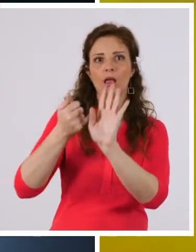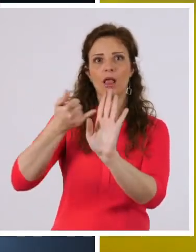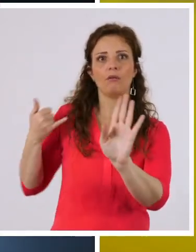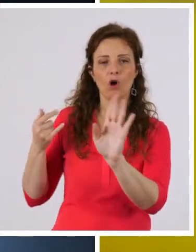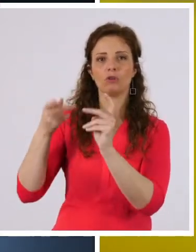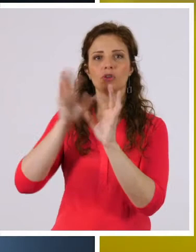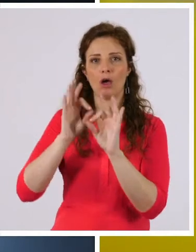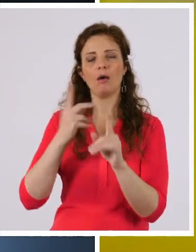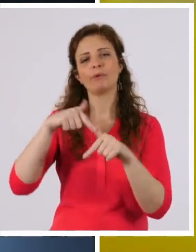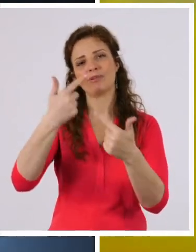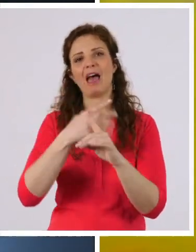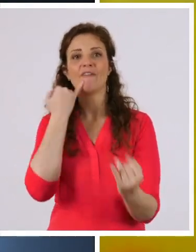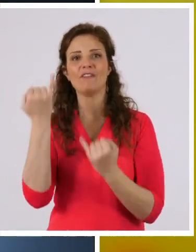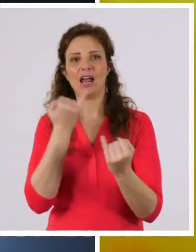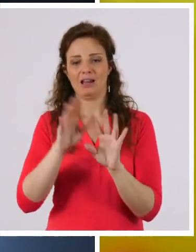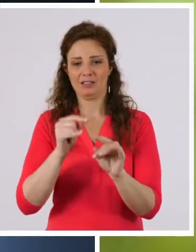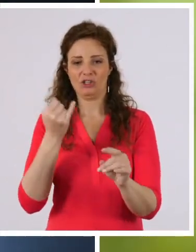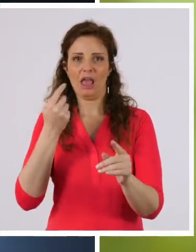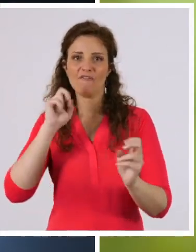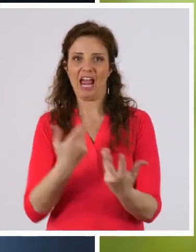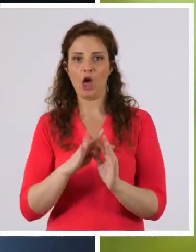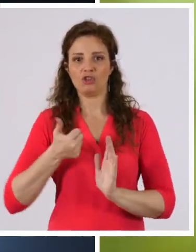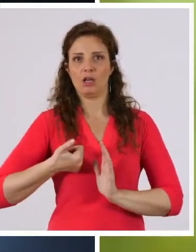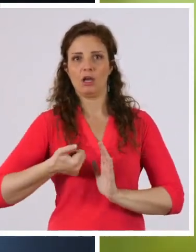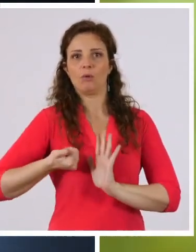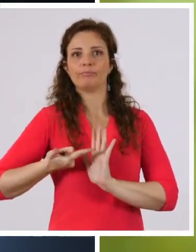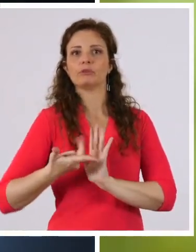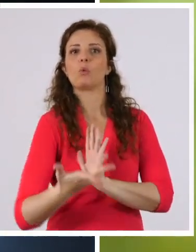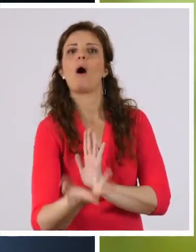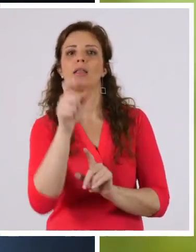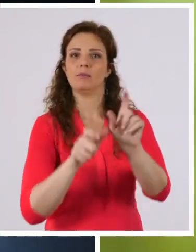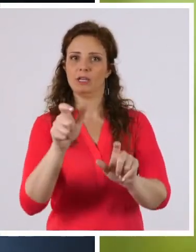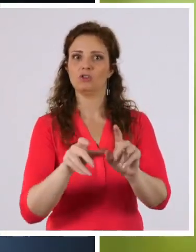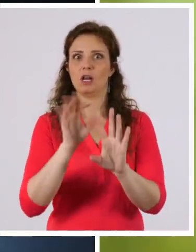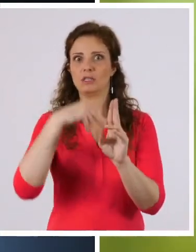to rapidly do the passengers' counting operations.